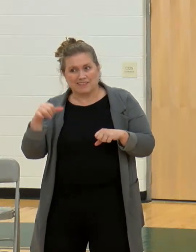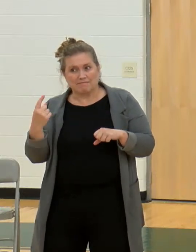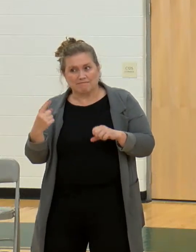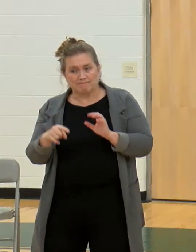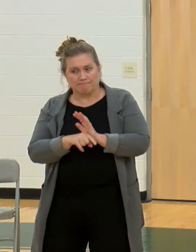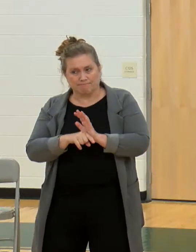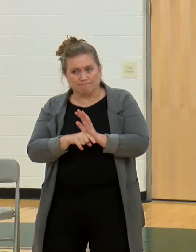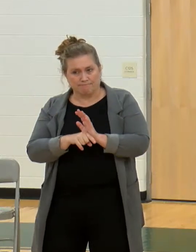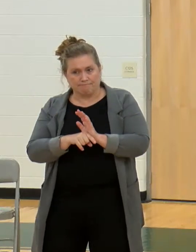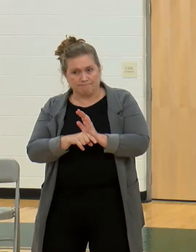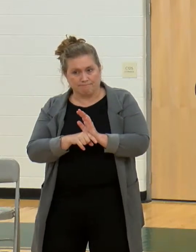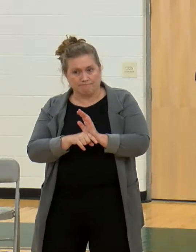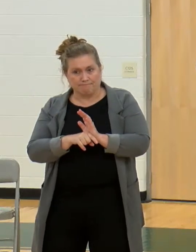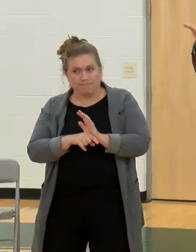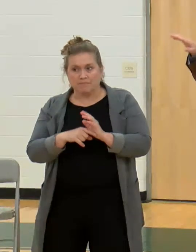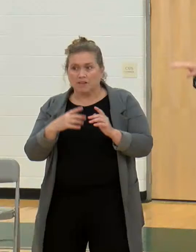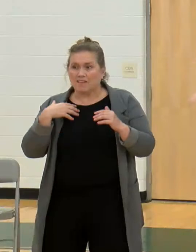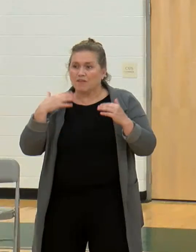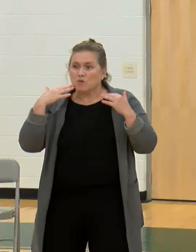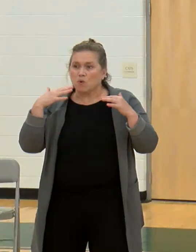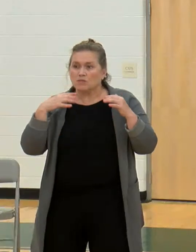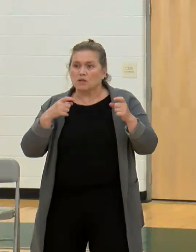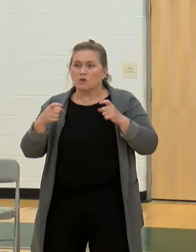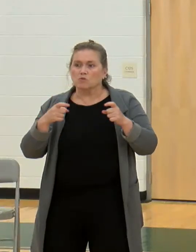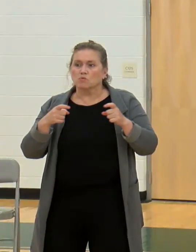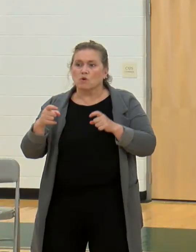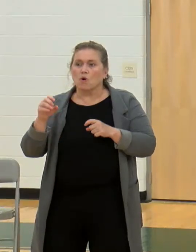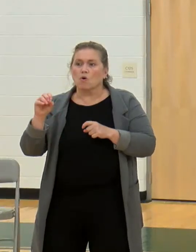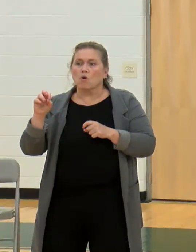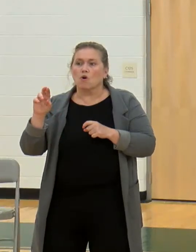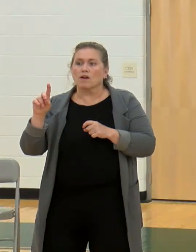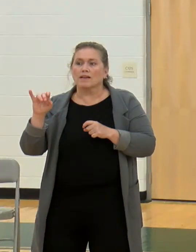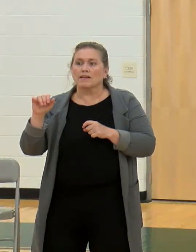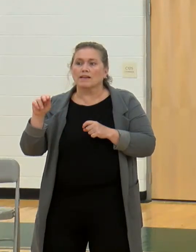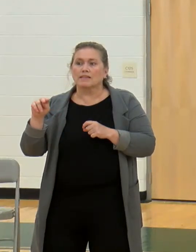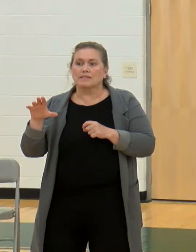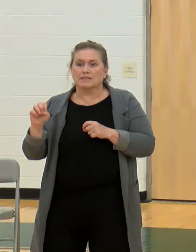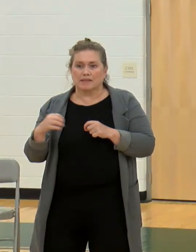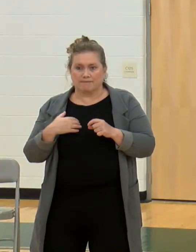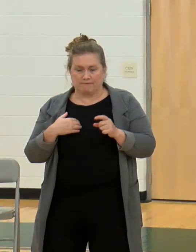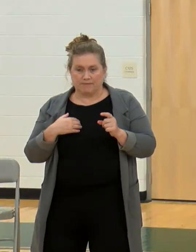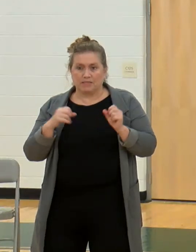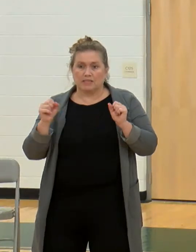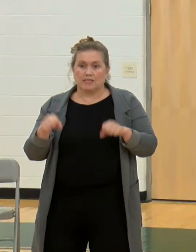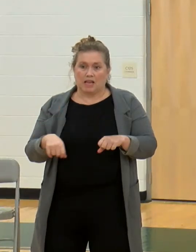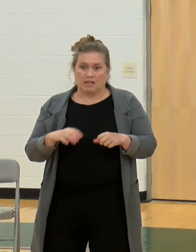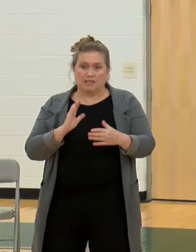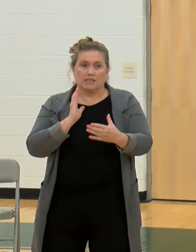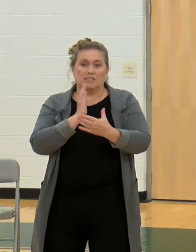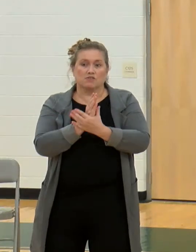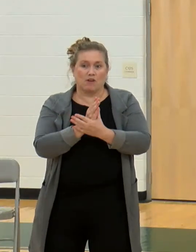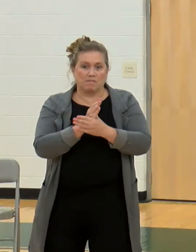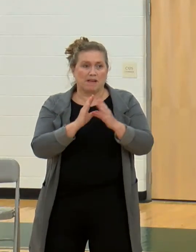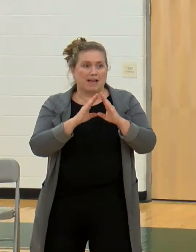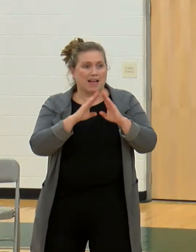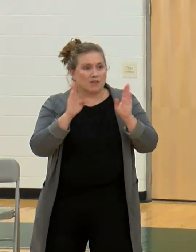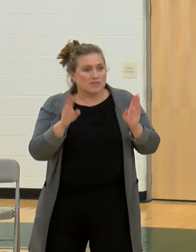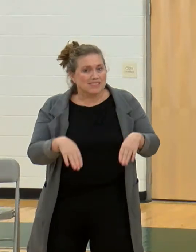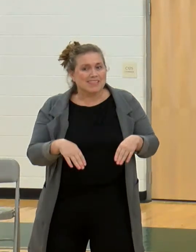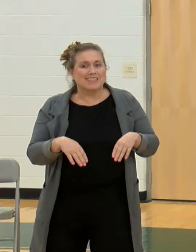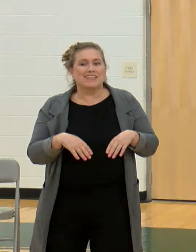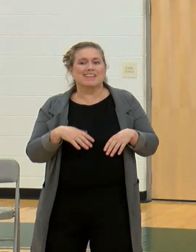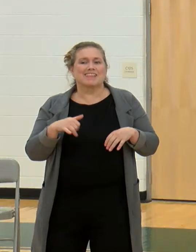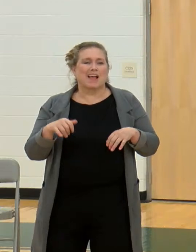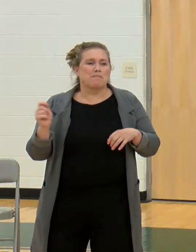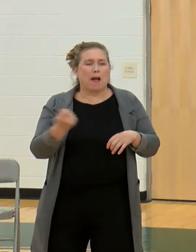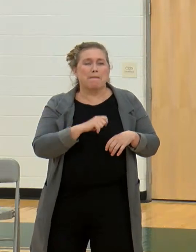close as that one to the neighborhood there can become a noise issue. So that was another reason not to have